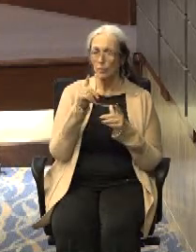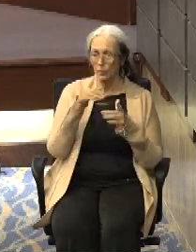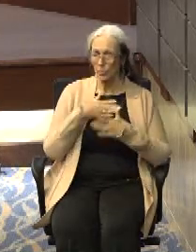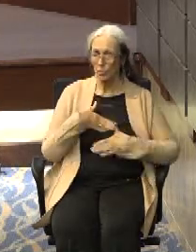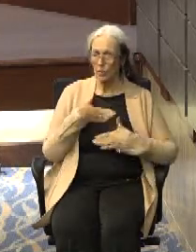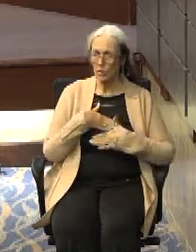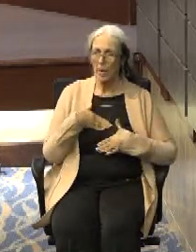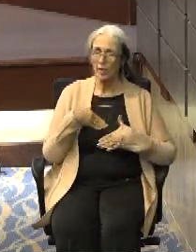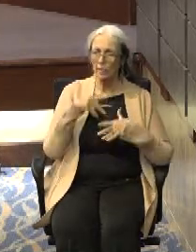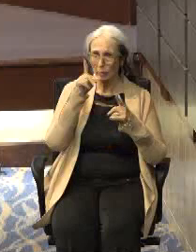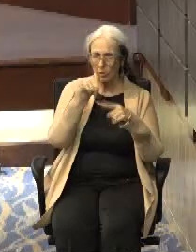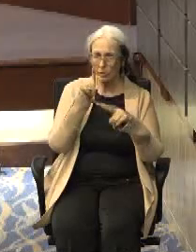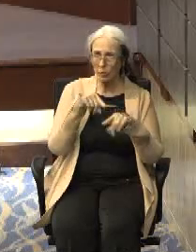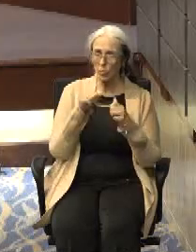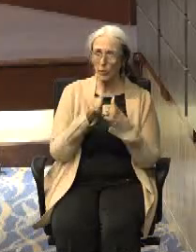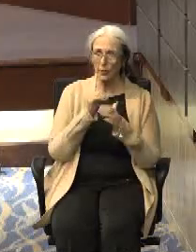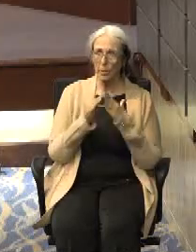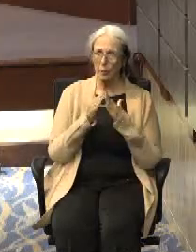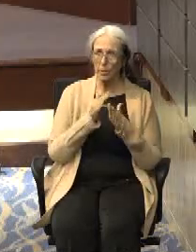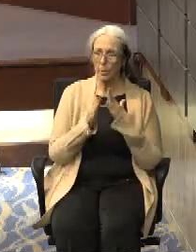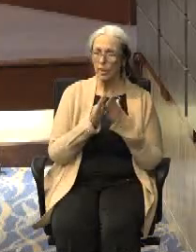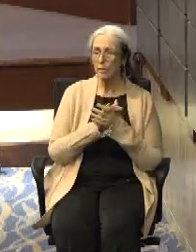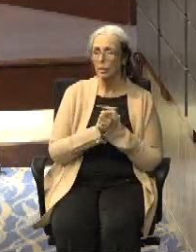with the community on this and nailing down the math.